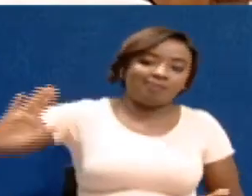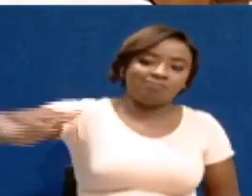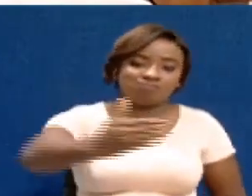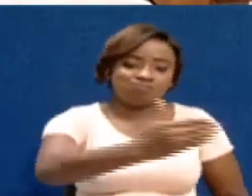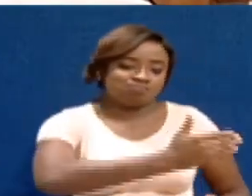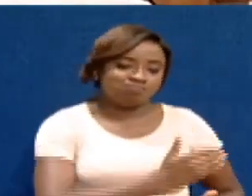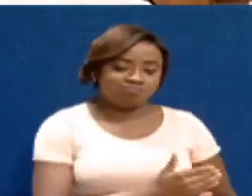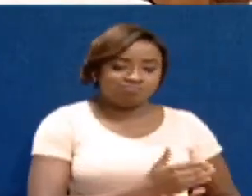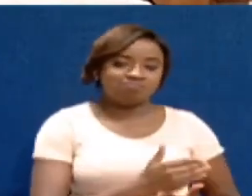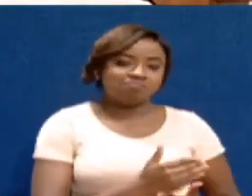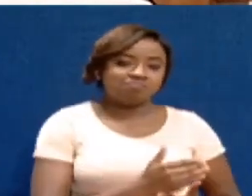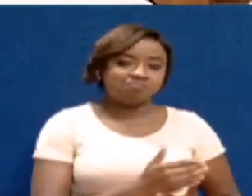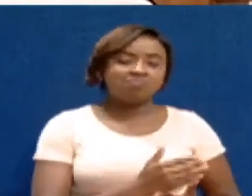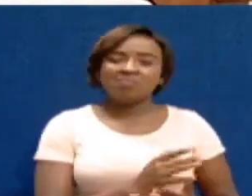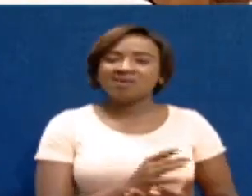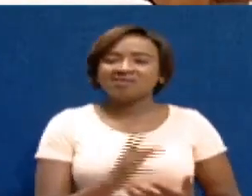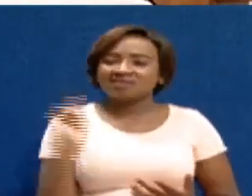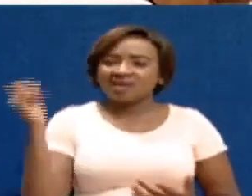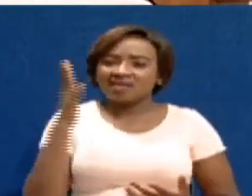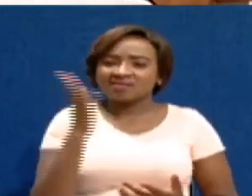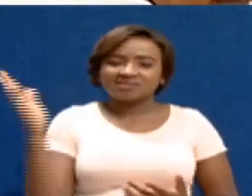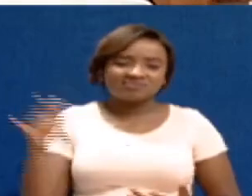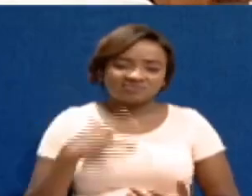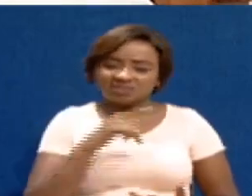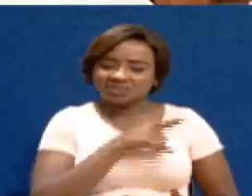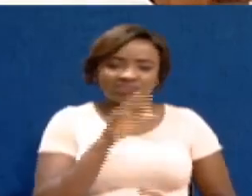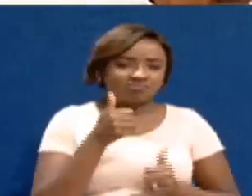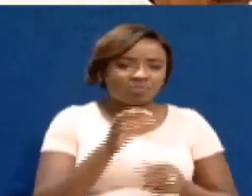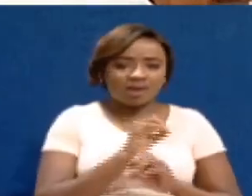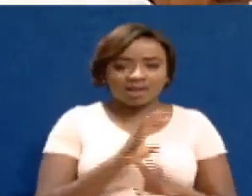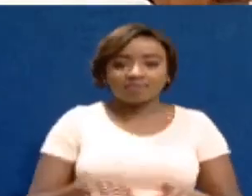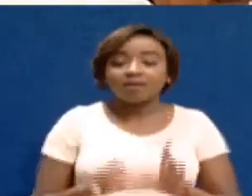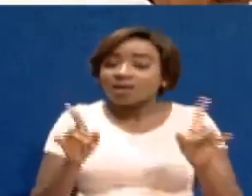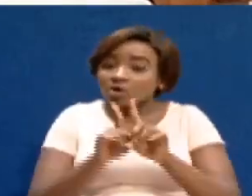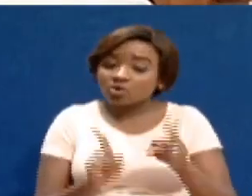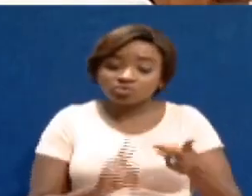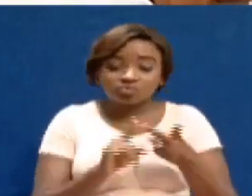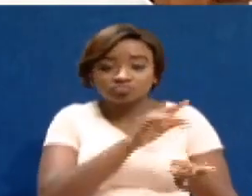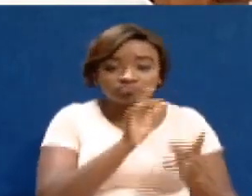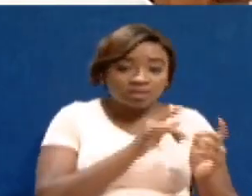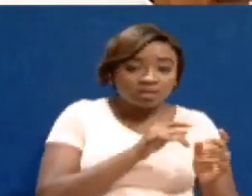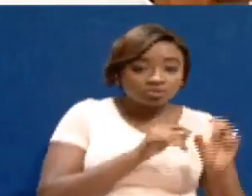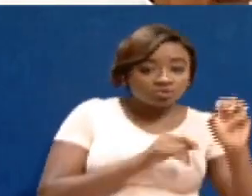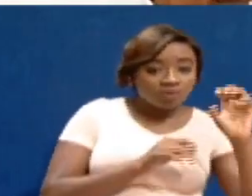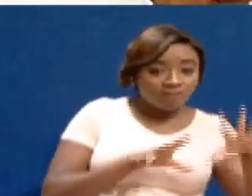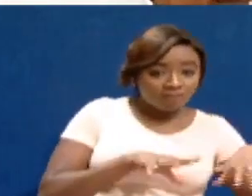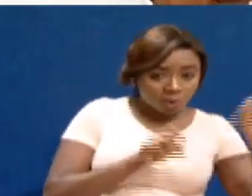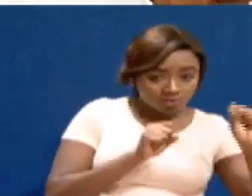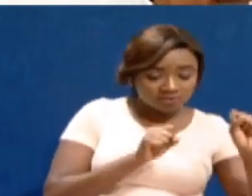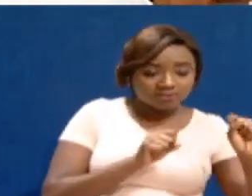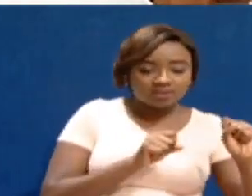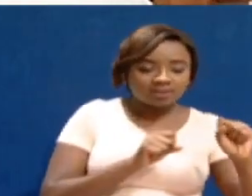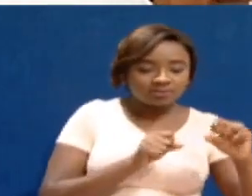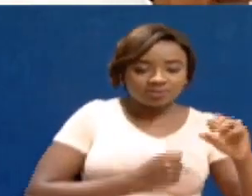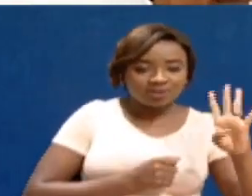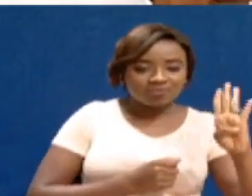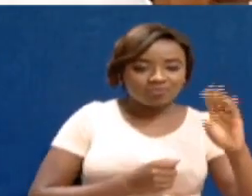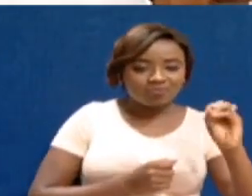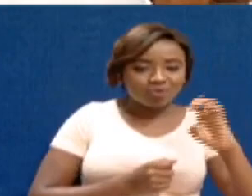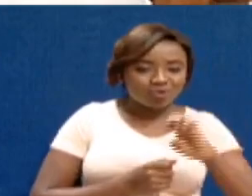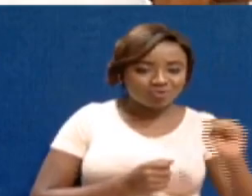Gender Commission, the National Cohesion and Integration Commission. We've got the Kenya National Human Rights Commission. When you talk